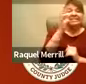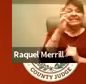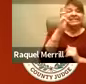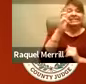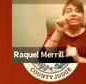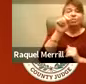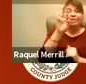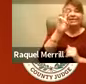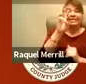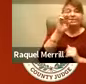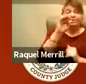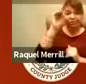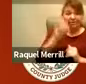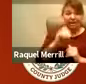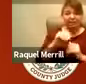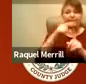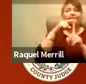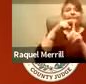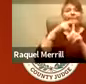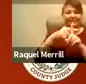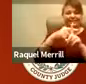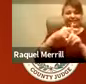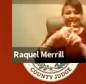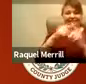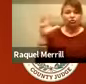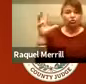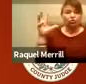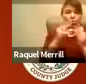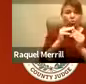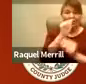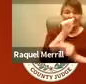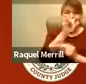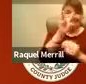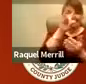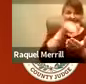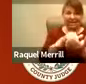16.6% of those tests were positive, which totaled to be